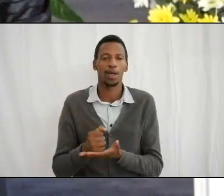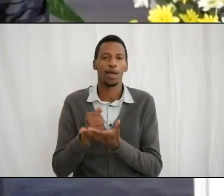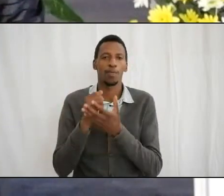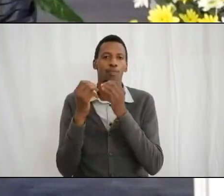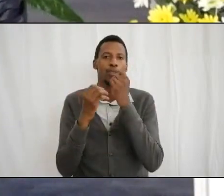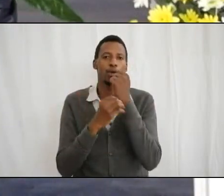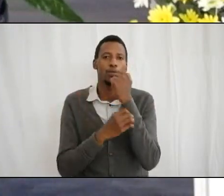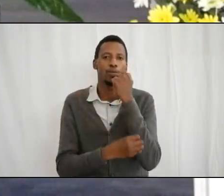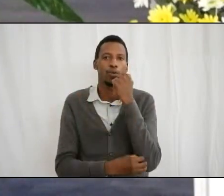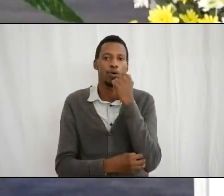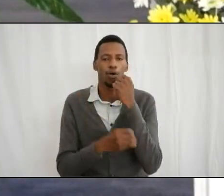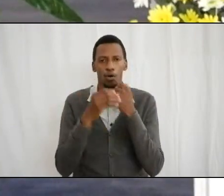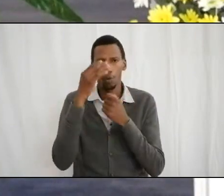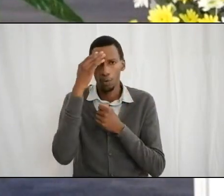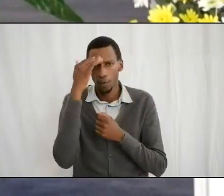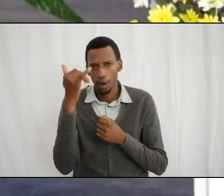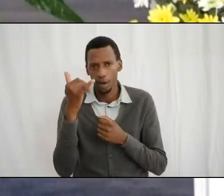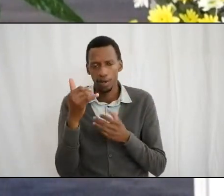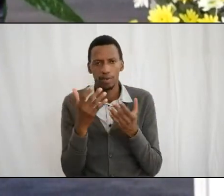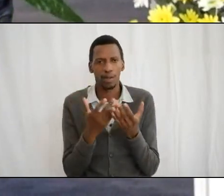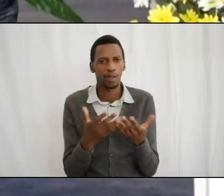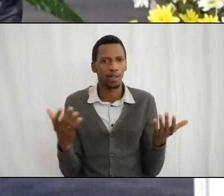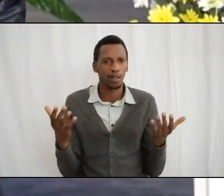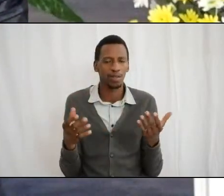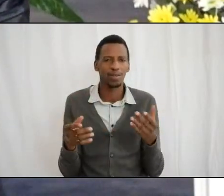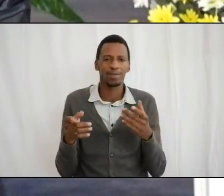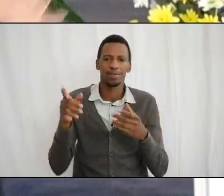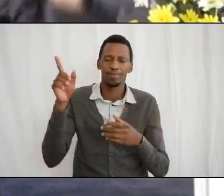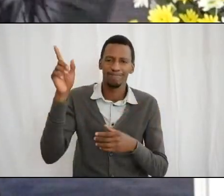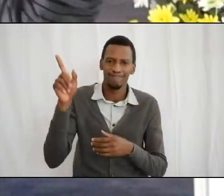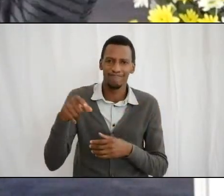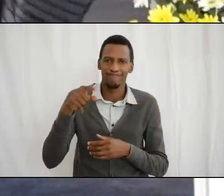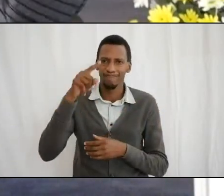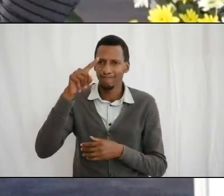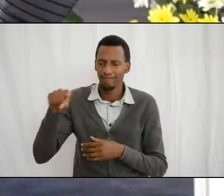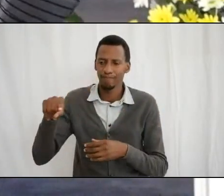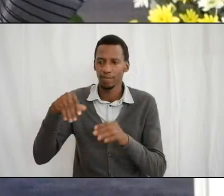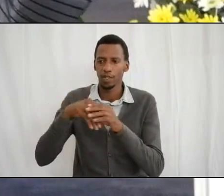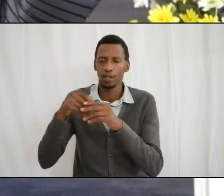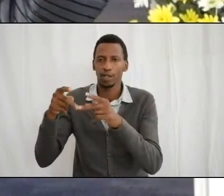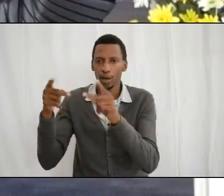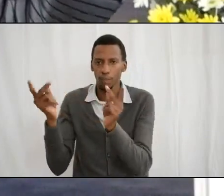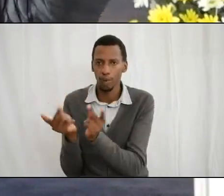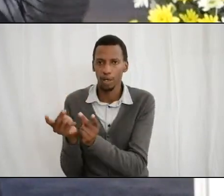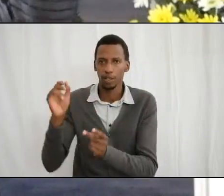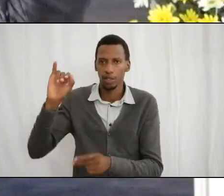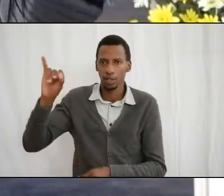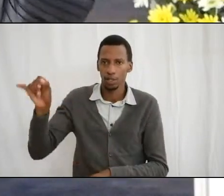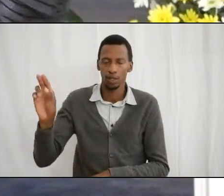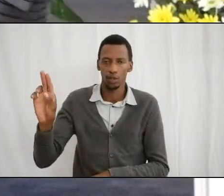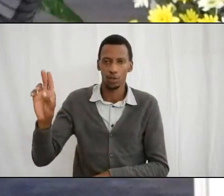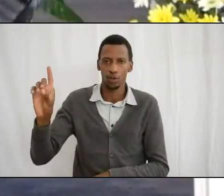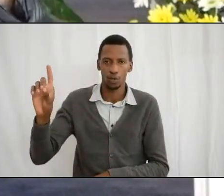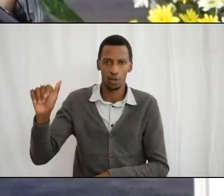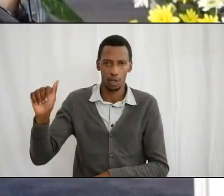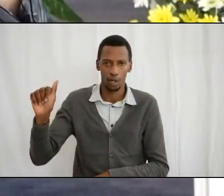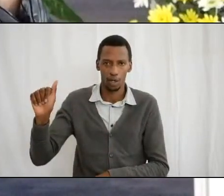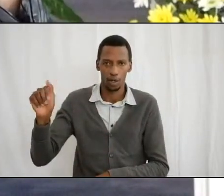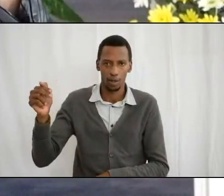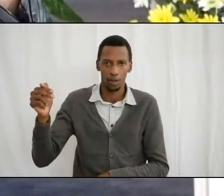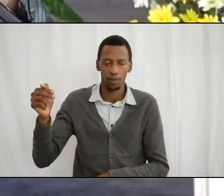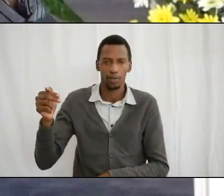helps the poor, because things have gone very, very wrong in Judah. What we are seeing is poor people are